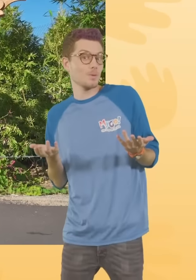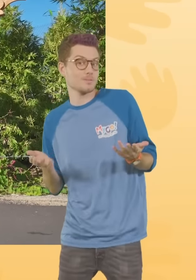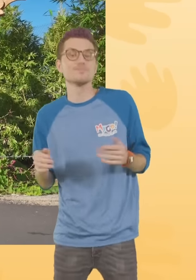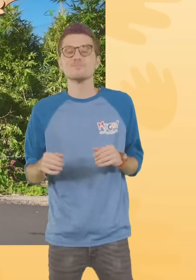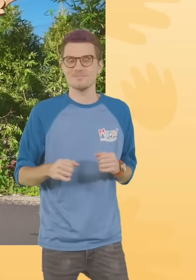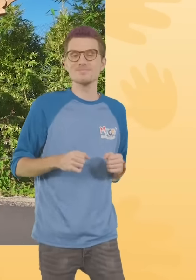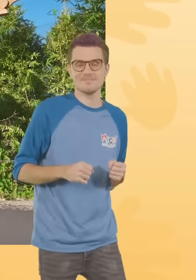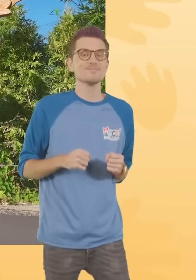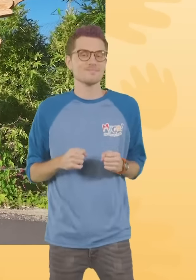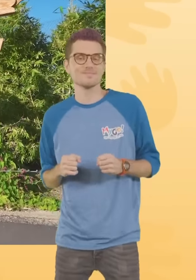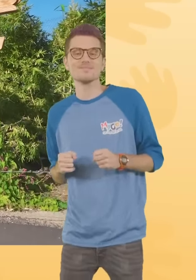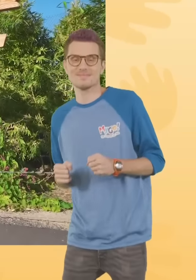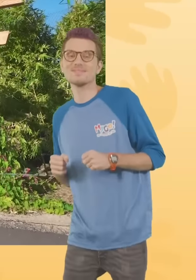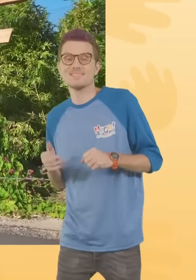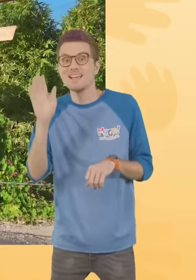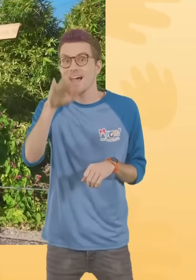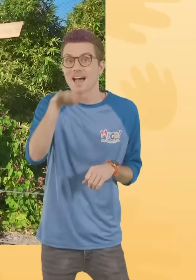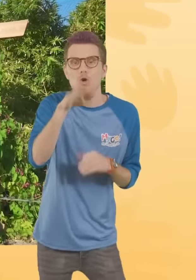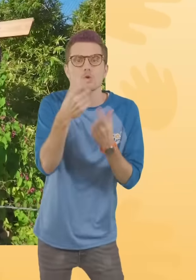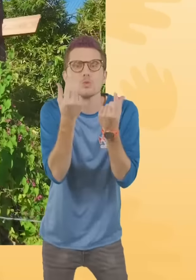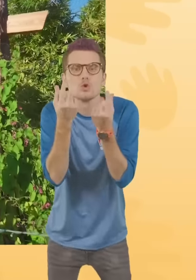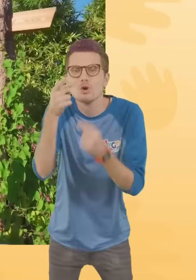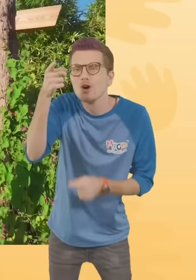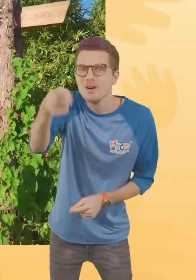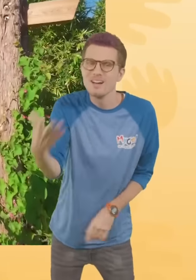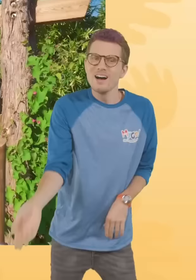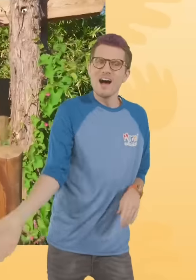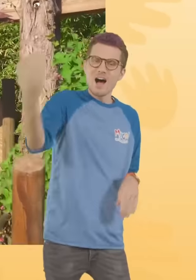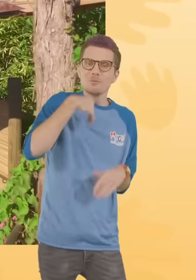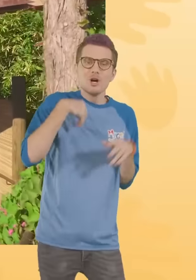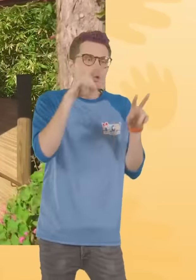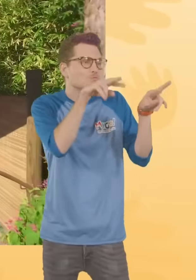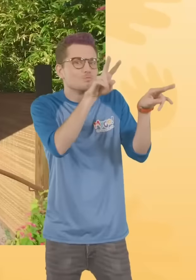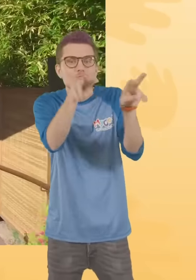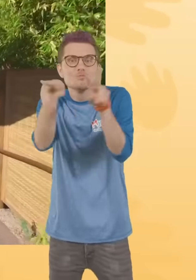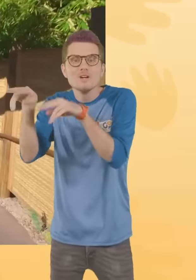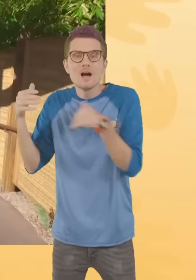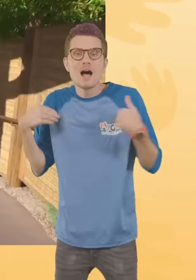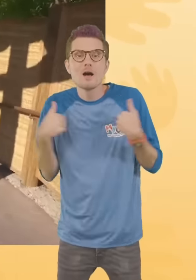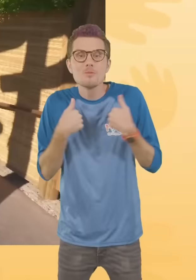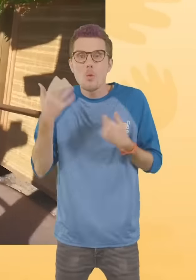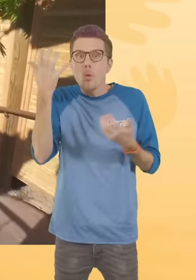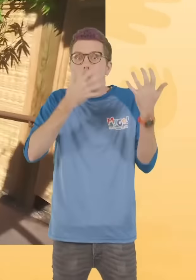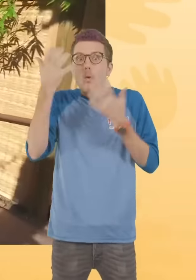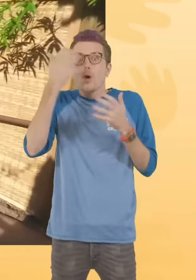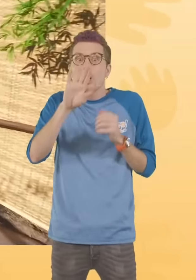Hey, what are you doing over there? Come over here. Let's check out another animal.